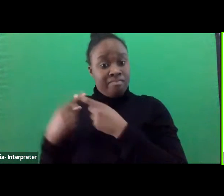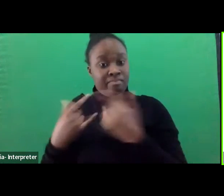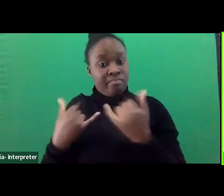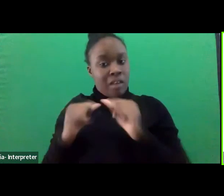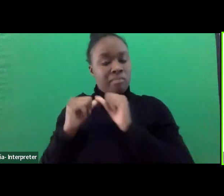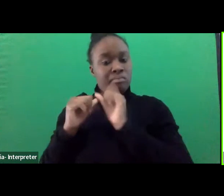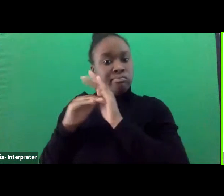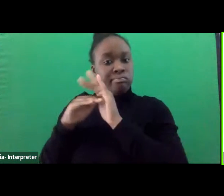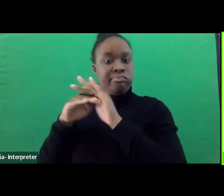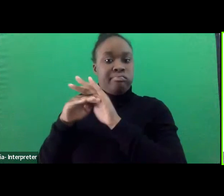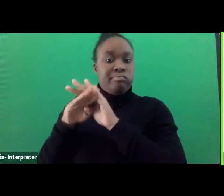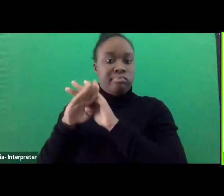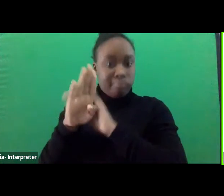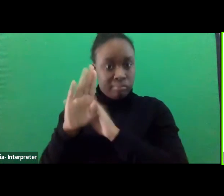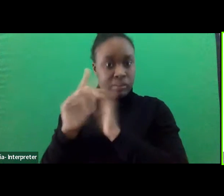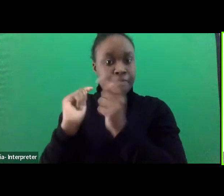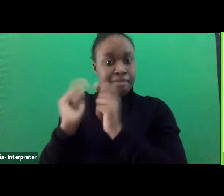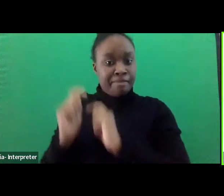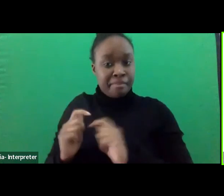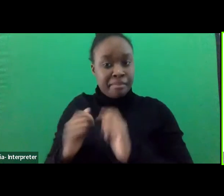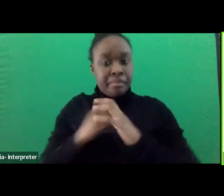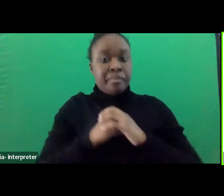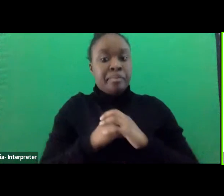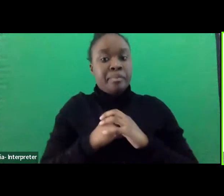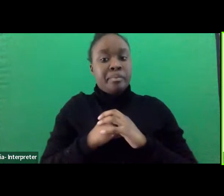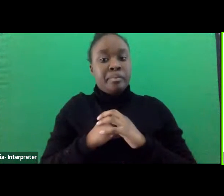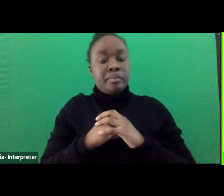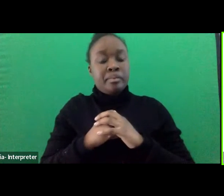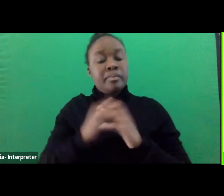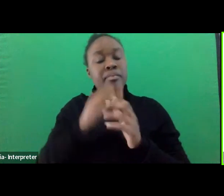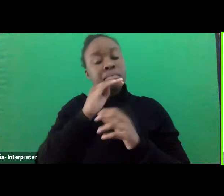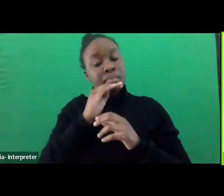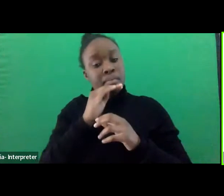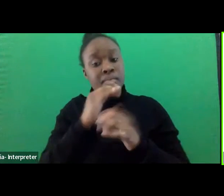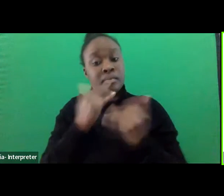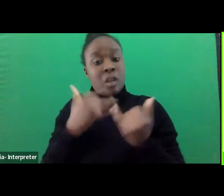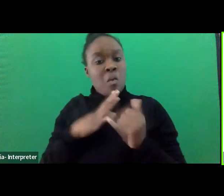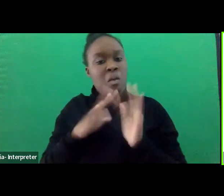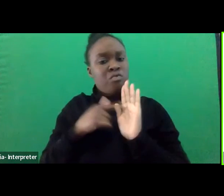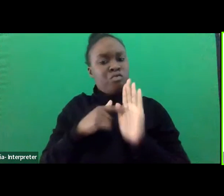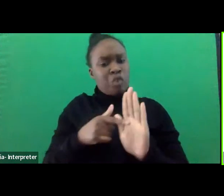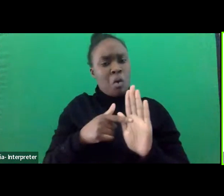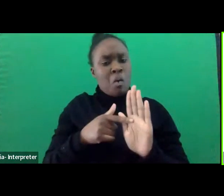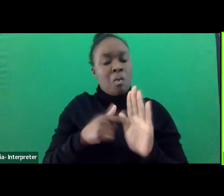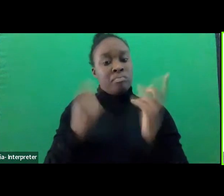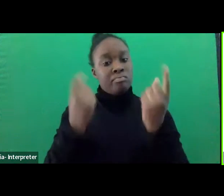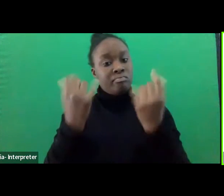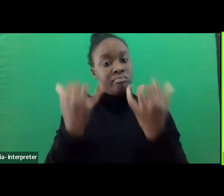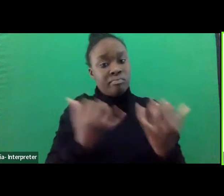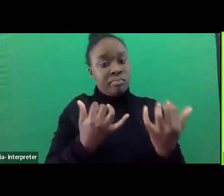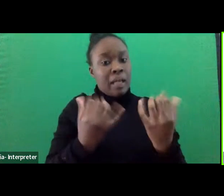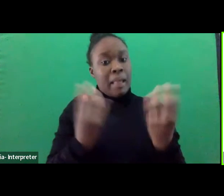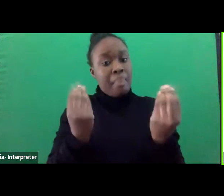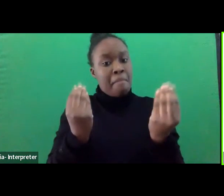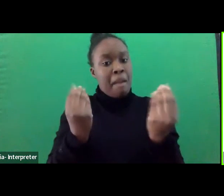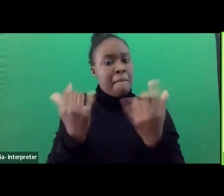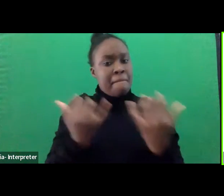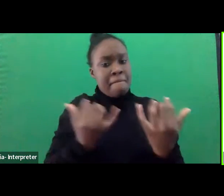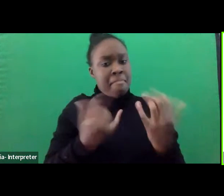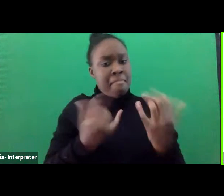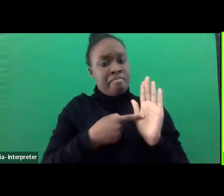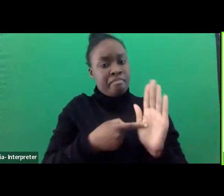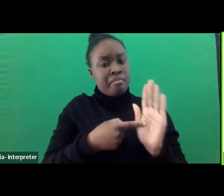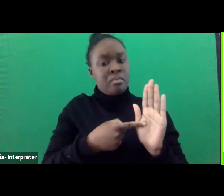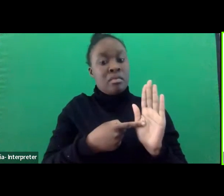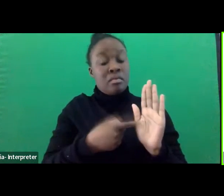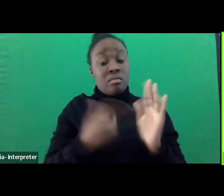Regarding the onboarding of existing clients onto the system, I'd like to share some interesting statistics with you that illustrate the context that